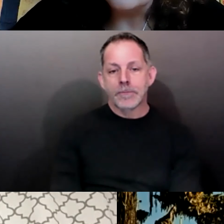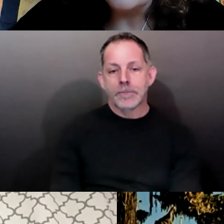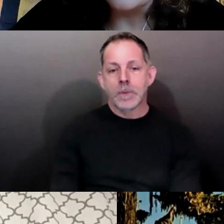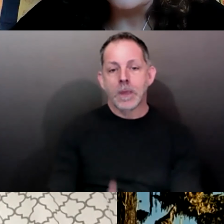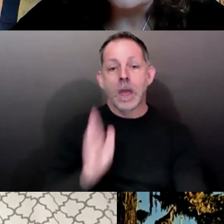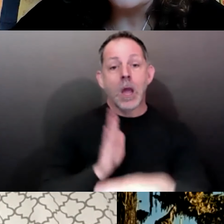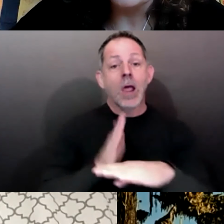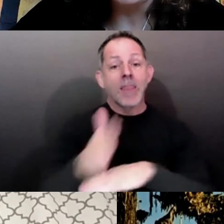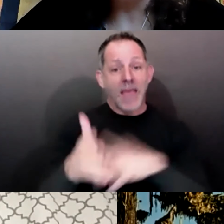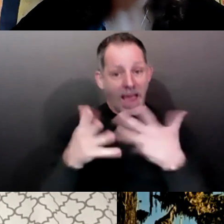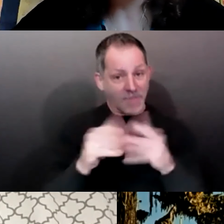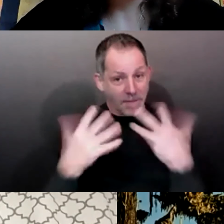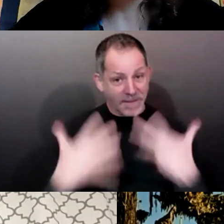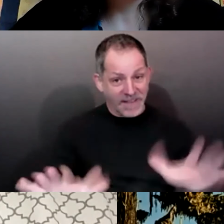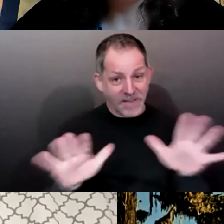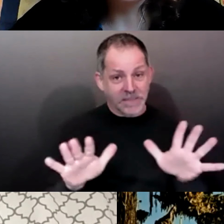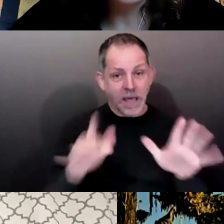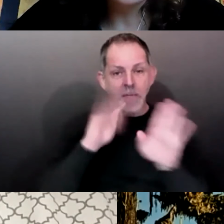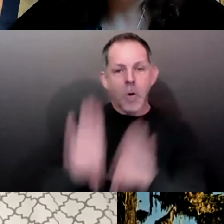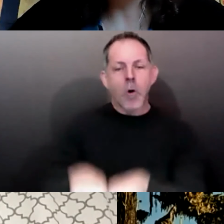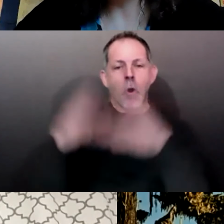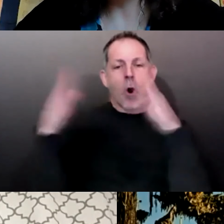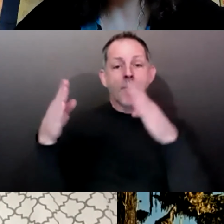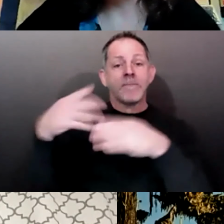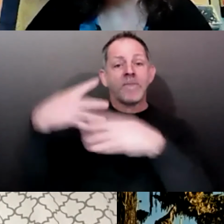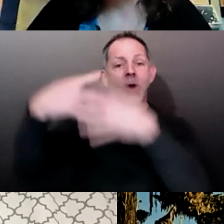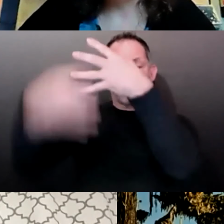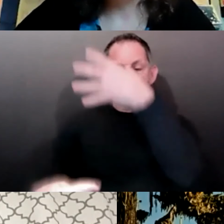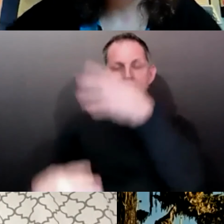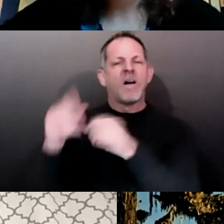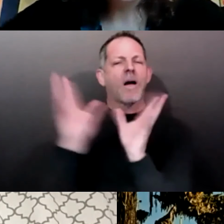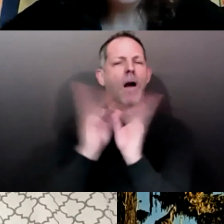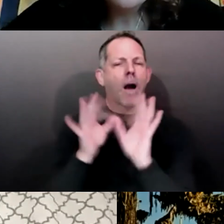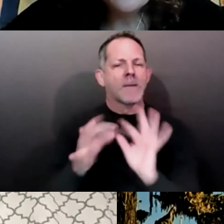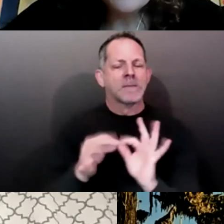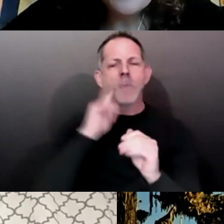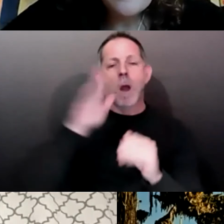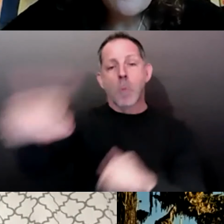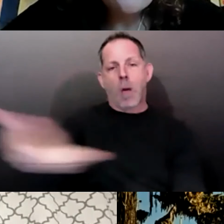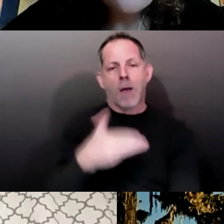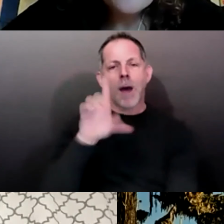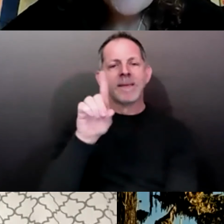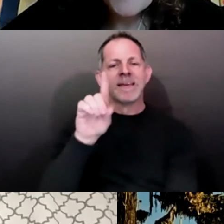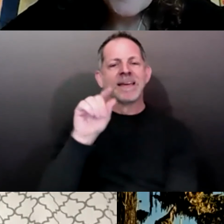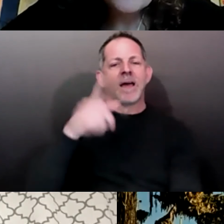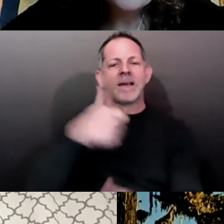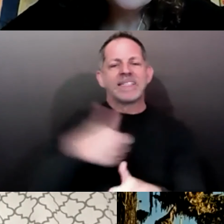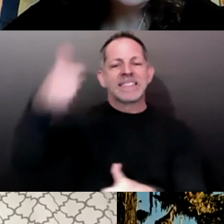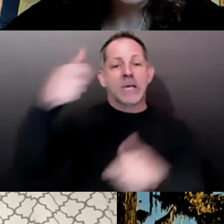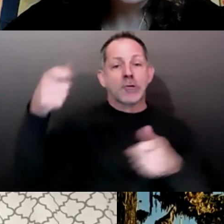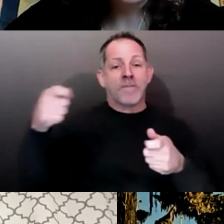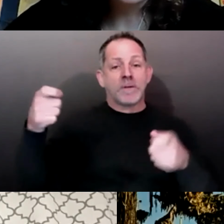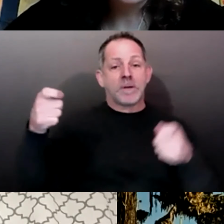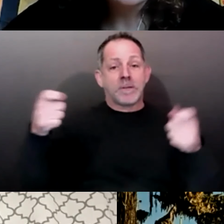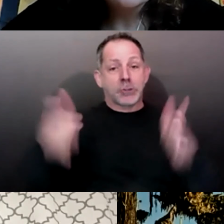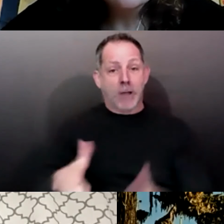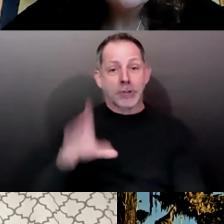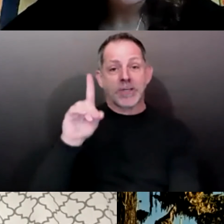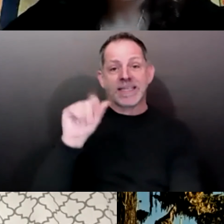So welcome, Executive Summers. Well, thank you, Councilmember Dunn, and it's good to see everybody here this afternoon. Thanks for joining